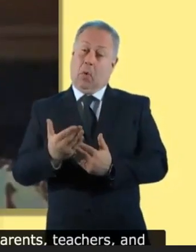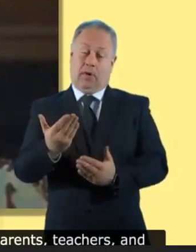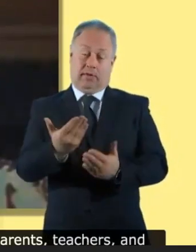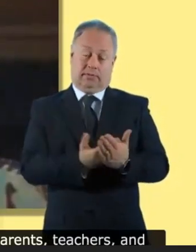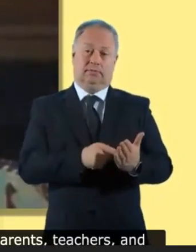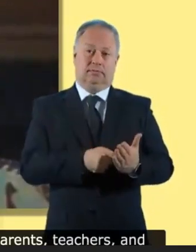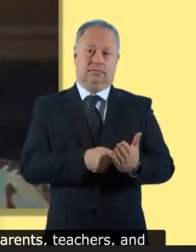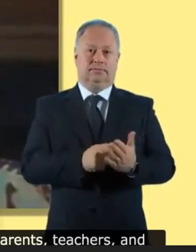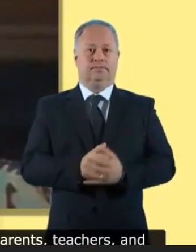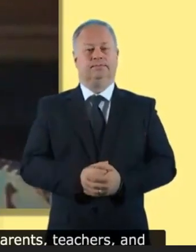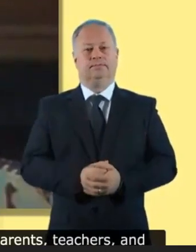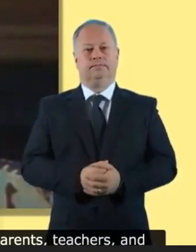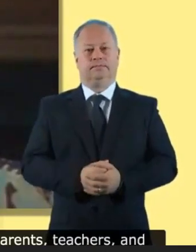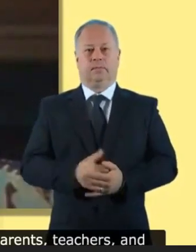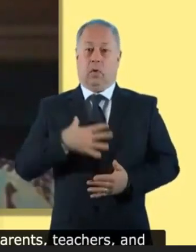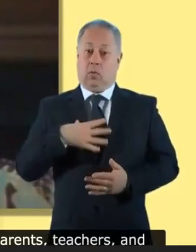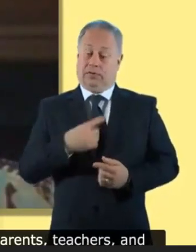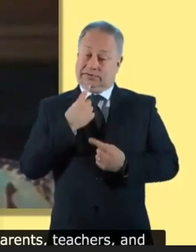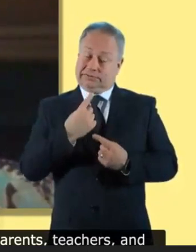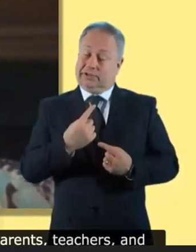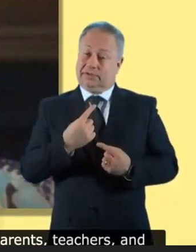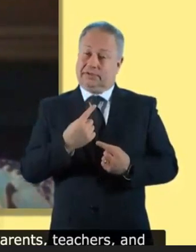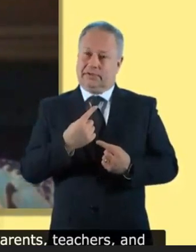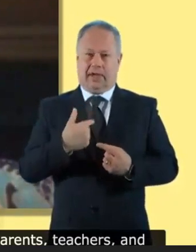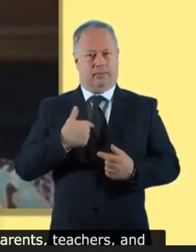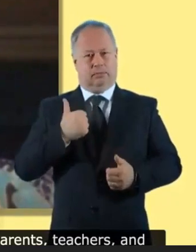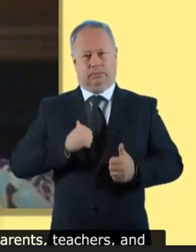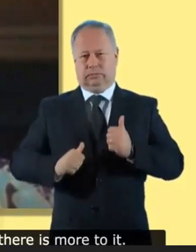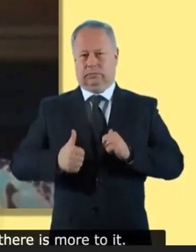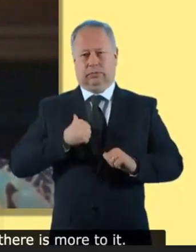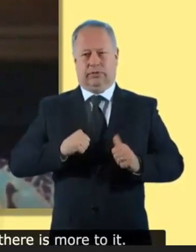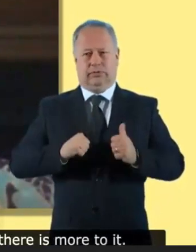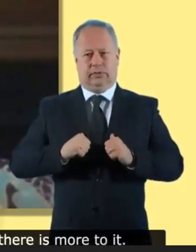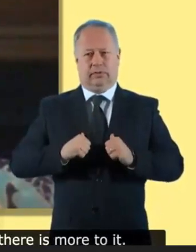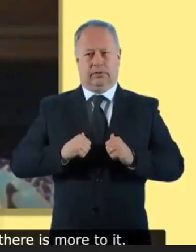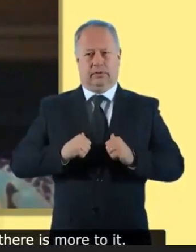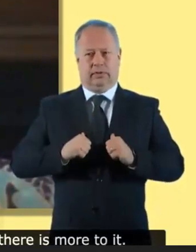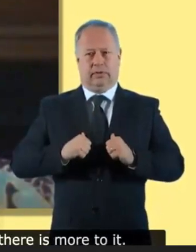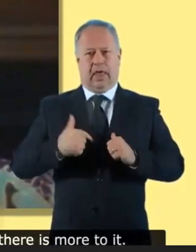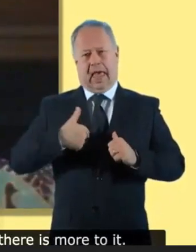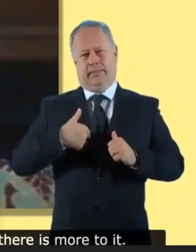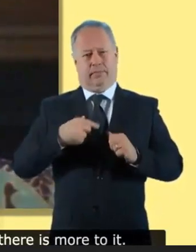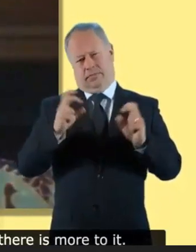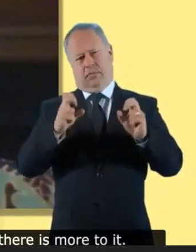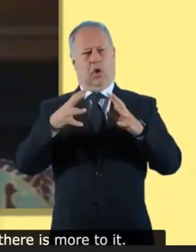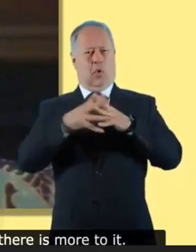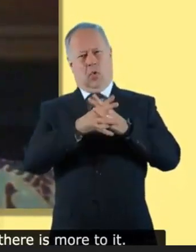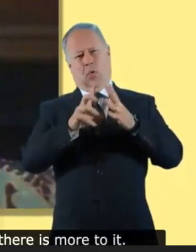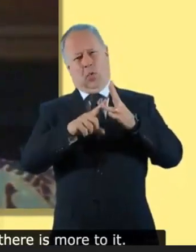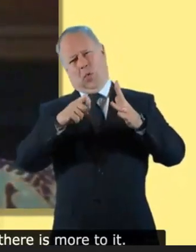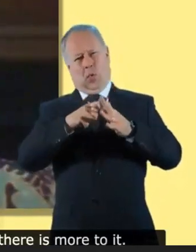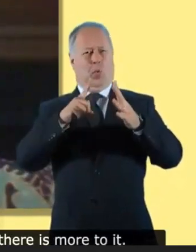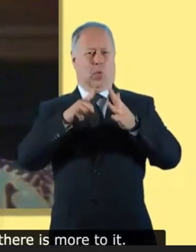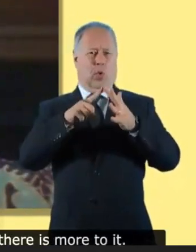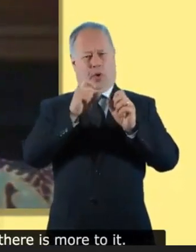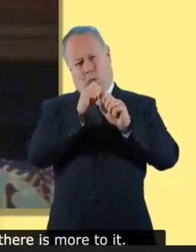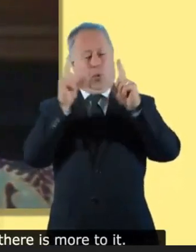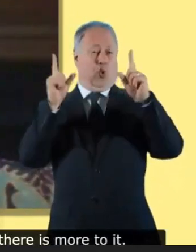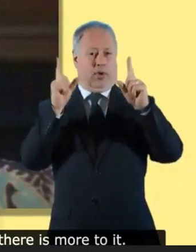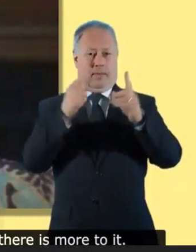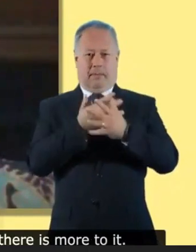colleagues, I want to say I'm proudly embraced the word woke, which has been a phrase used by many of those